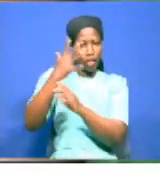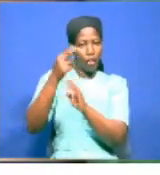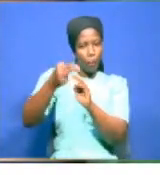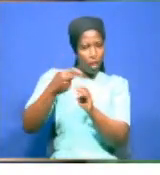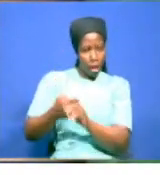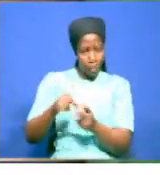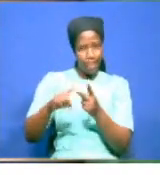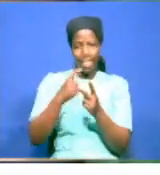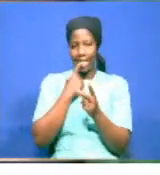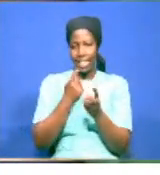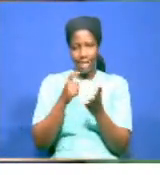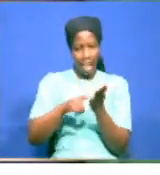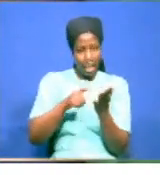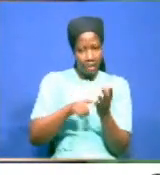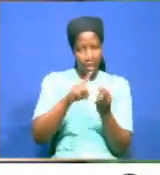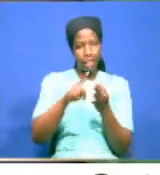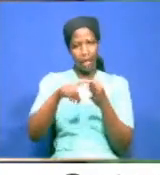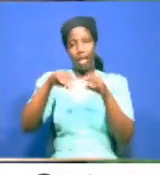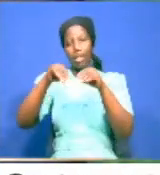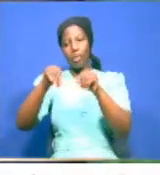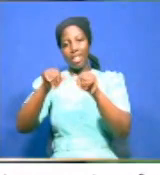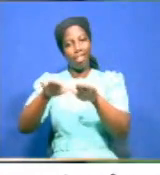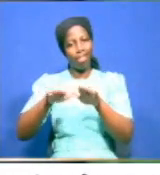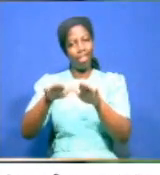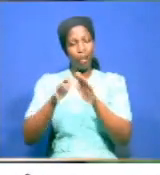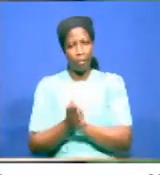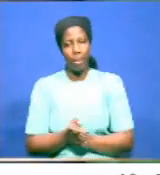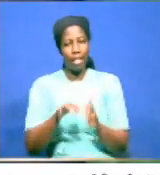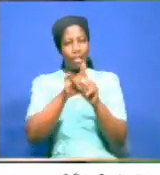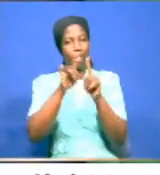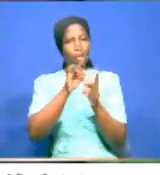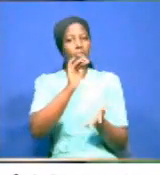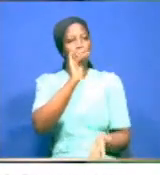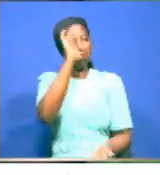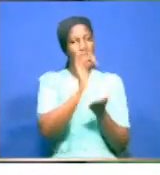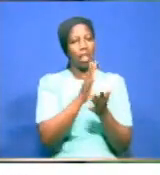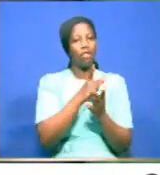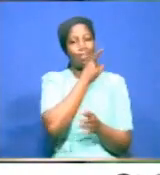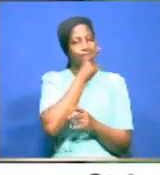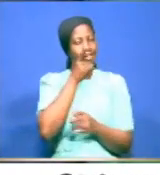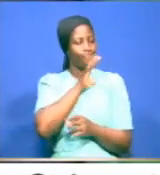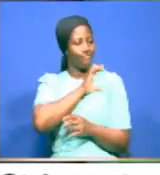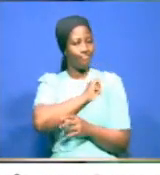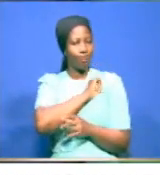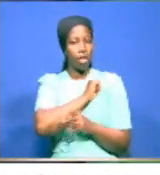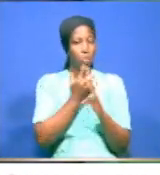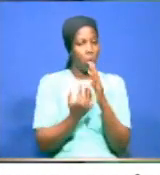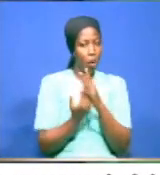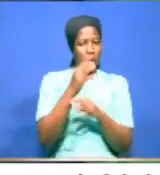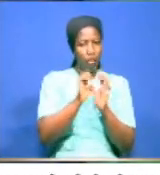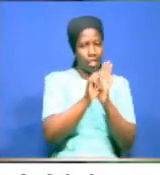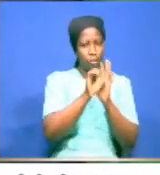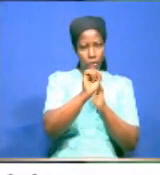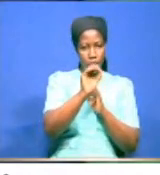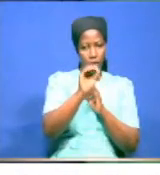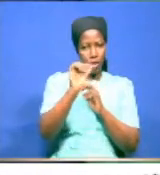and wheat, as well as significant improved production of drought-resistant crops such as sorghum and millet in